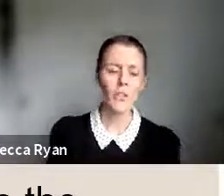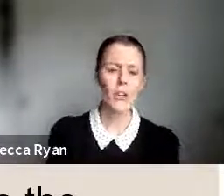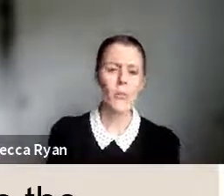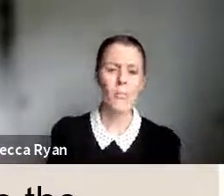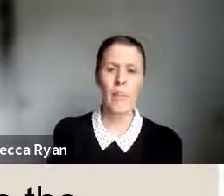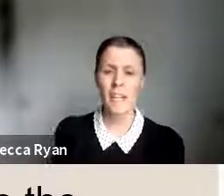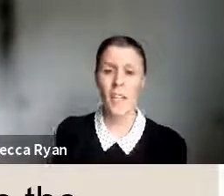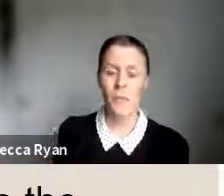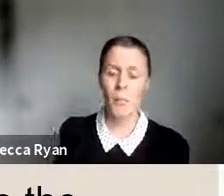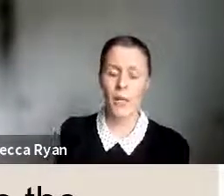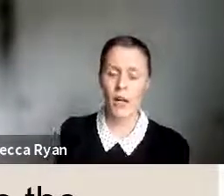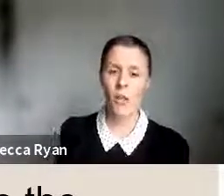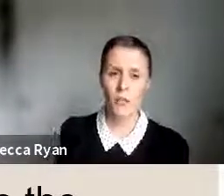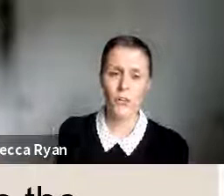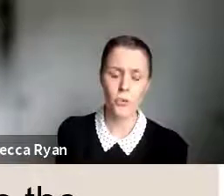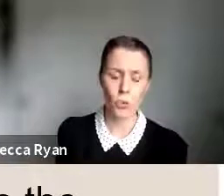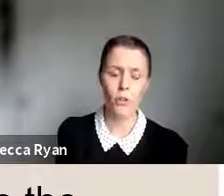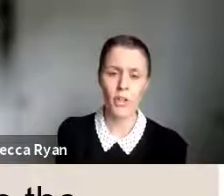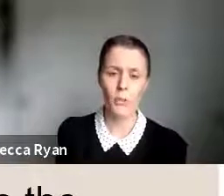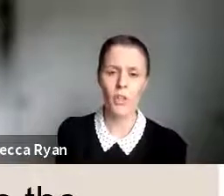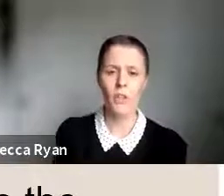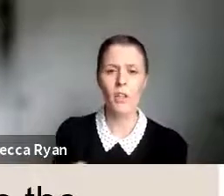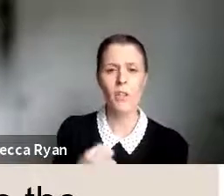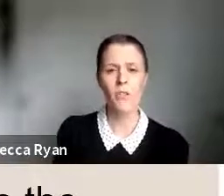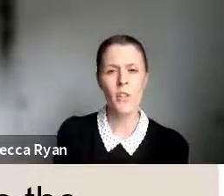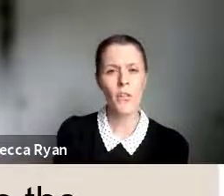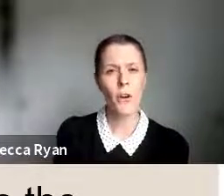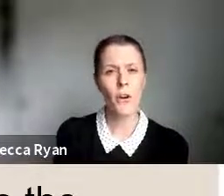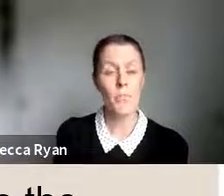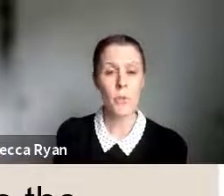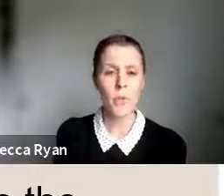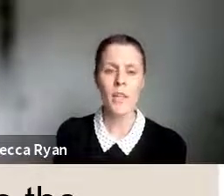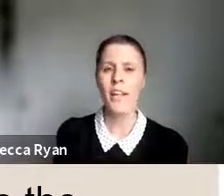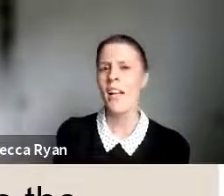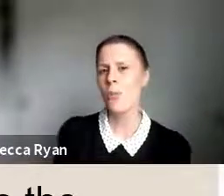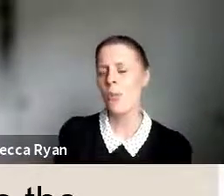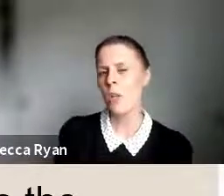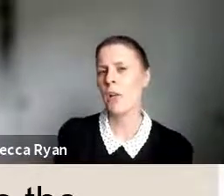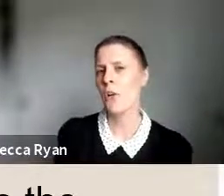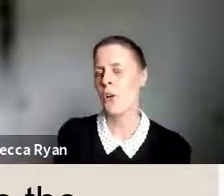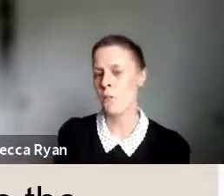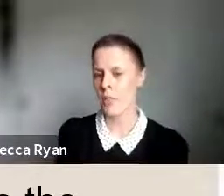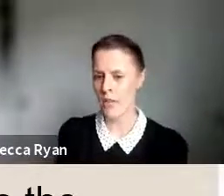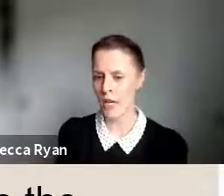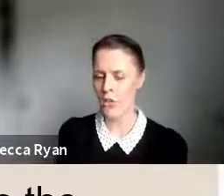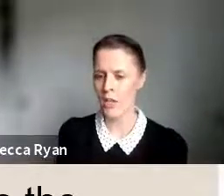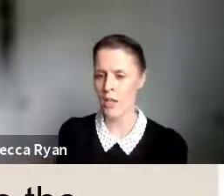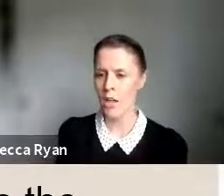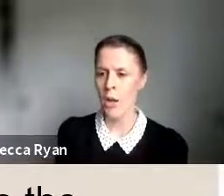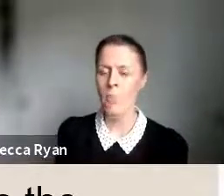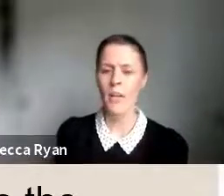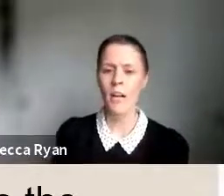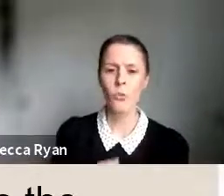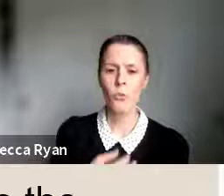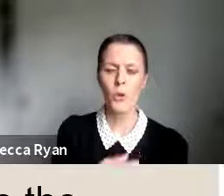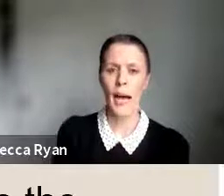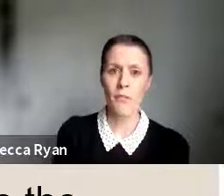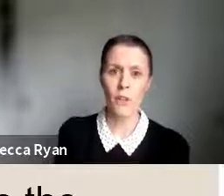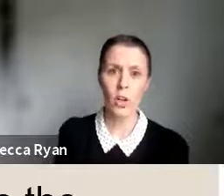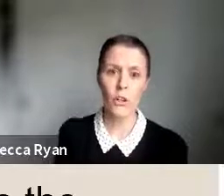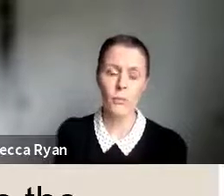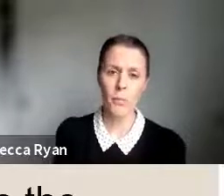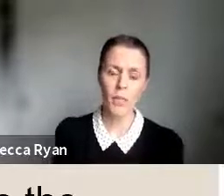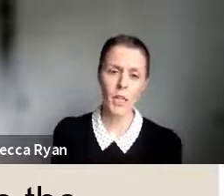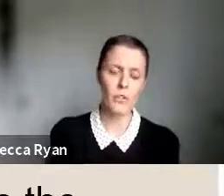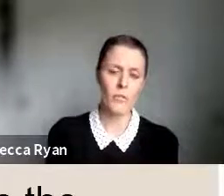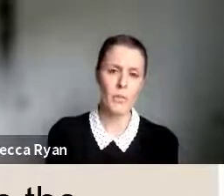think of the term, and a lot of public health officials will agree with this, instead of herd immunity, it's more like herd protection. Because when you have